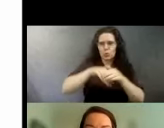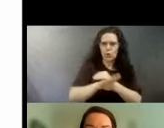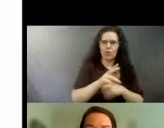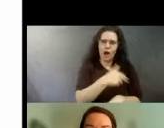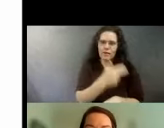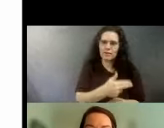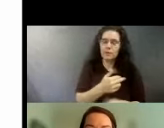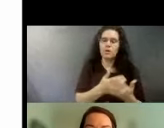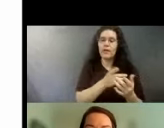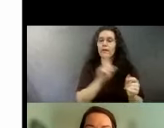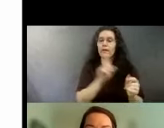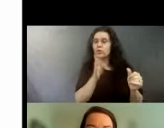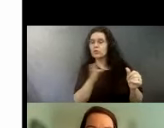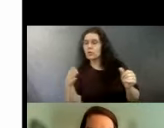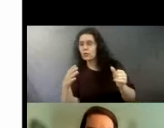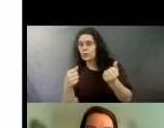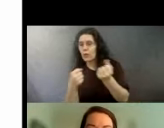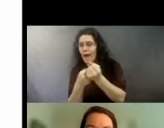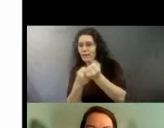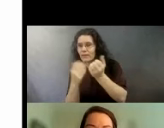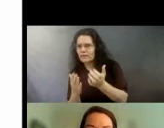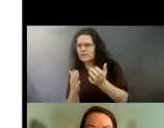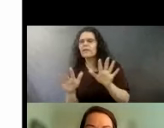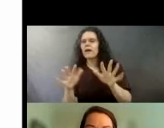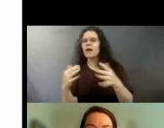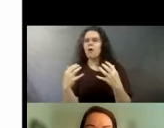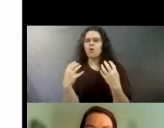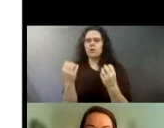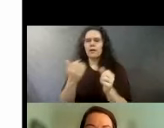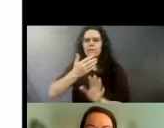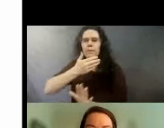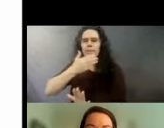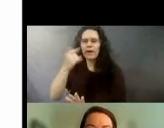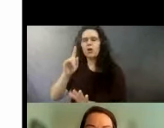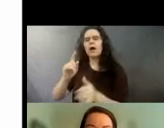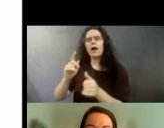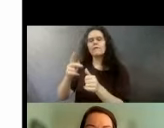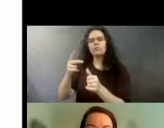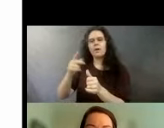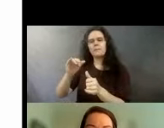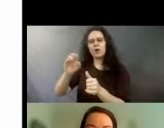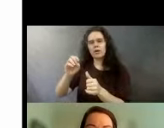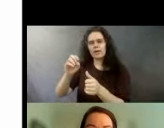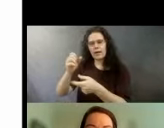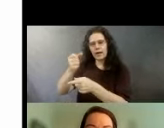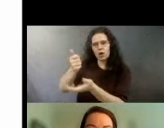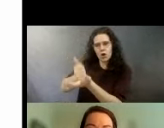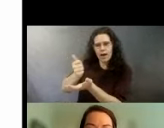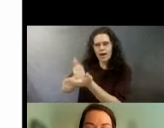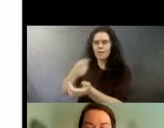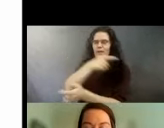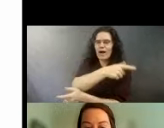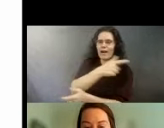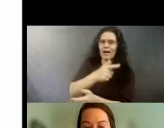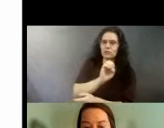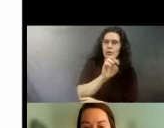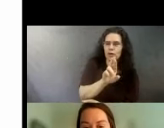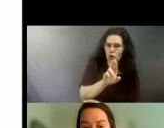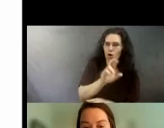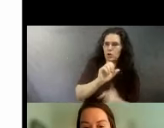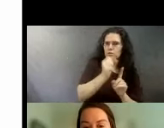covered and into primary care settings rather than more costly settings, or they were able to get someone coverage for